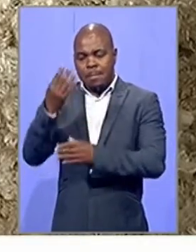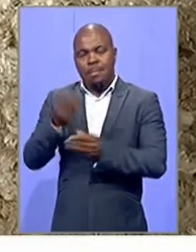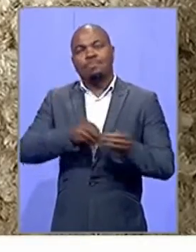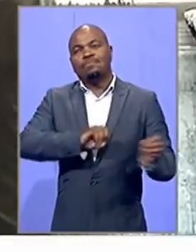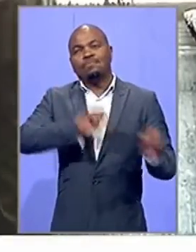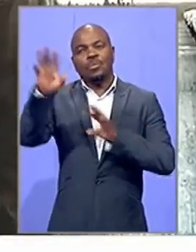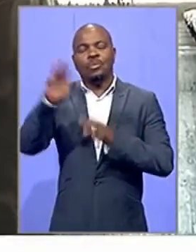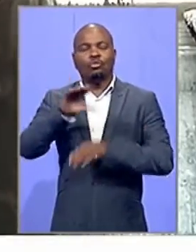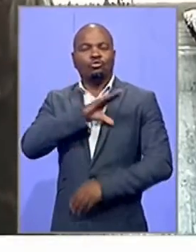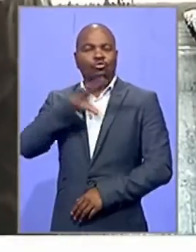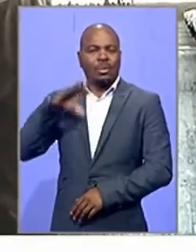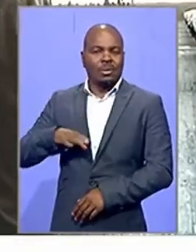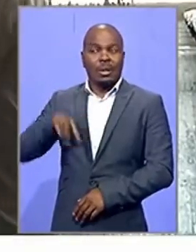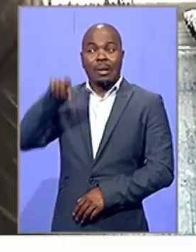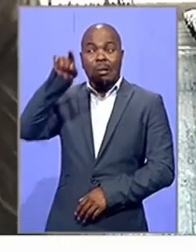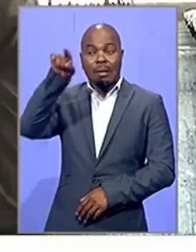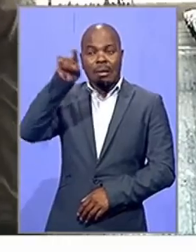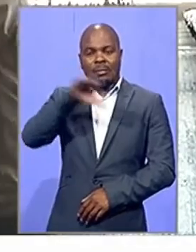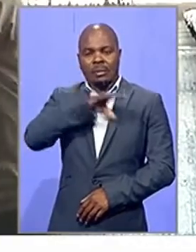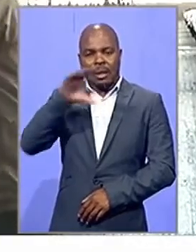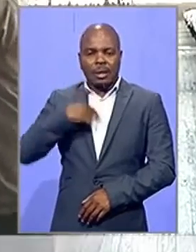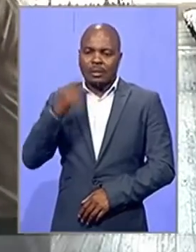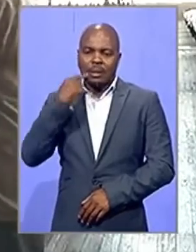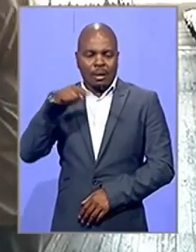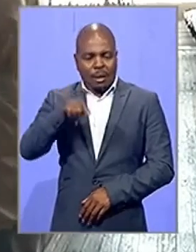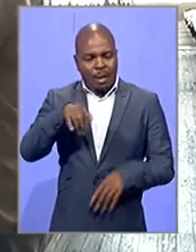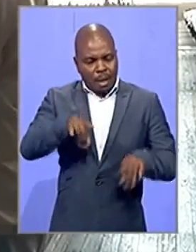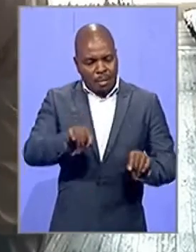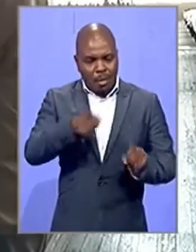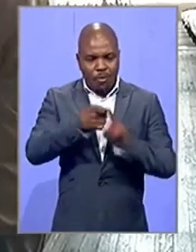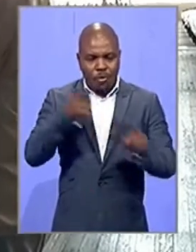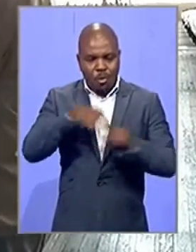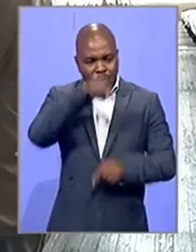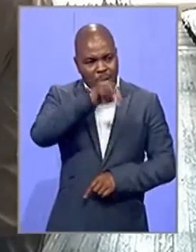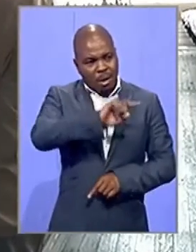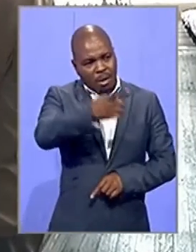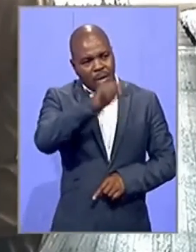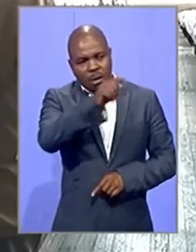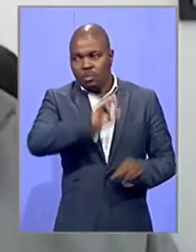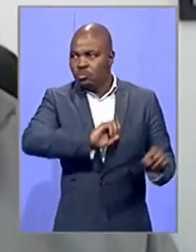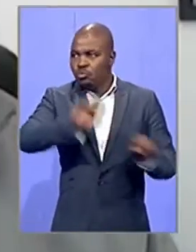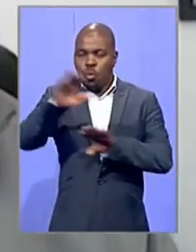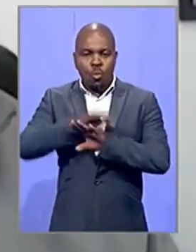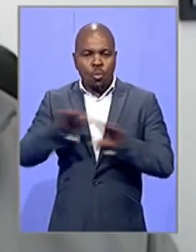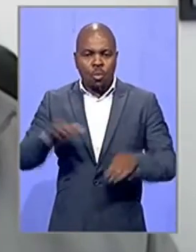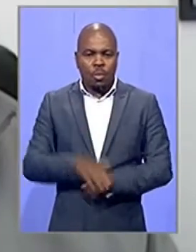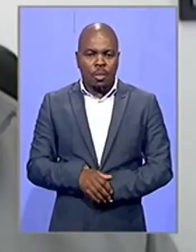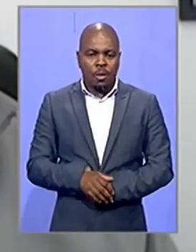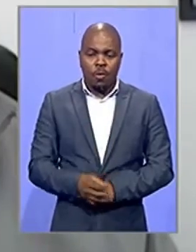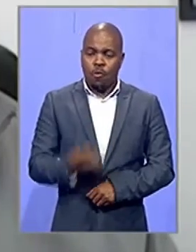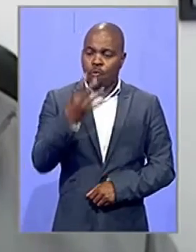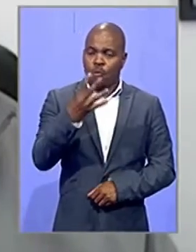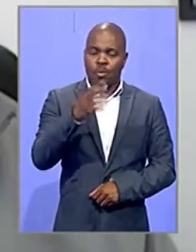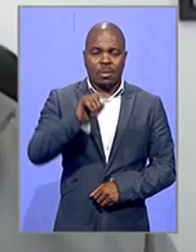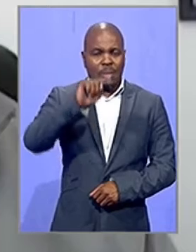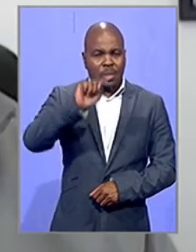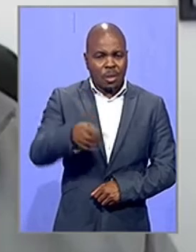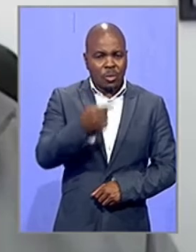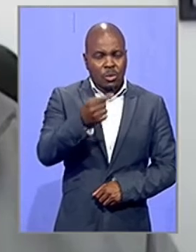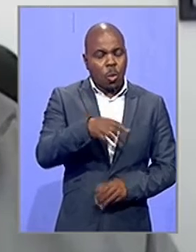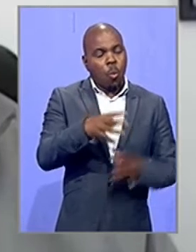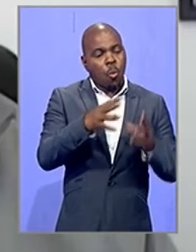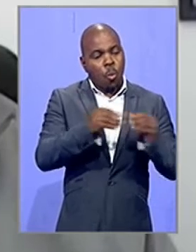Pejana China ile ya phatlalatsa ho thibela ha thomelo ya diphoofolo ho tswa dinaheng tse ding. We have 40,000 small-scale wool